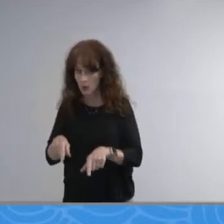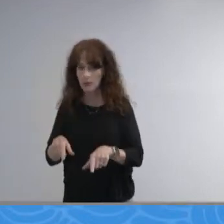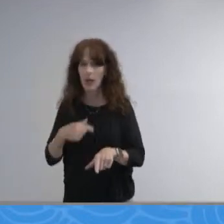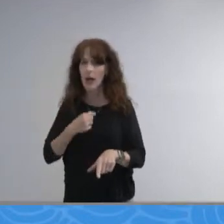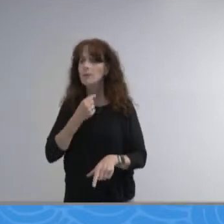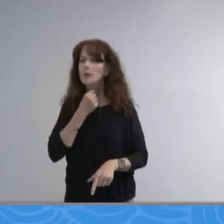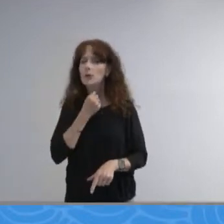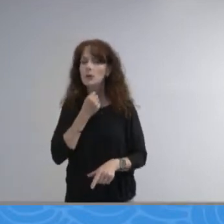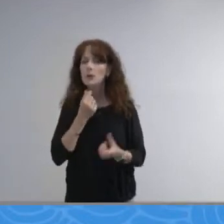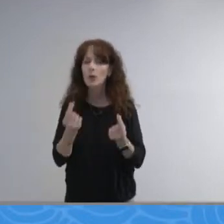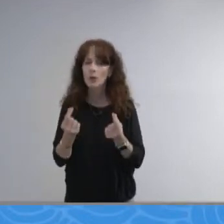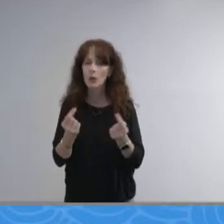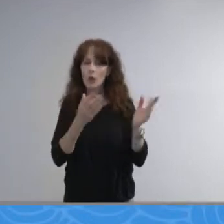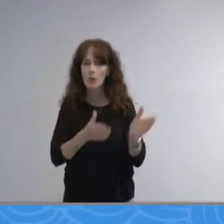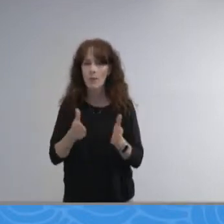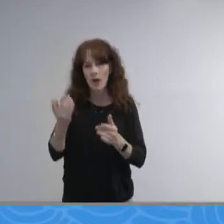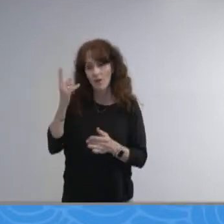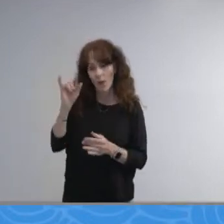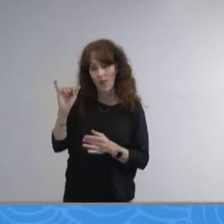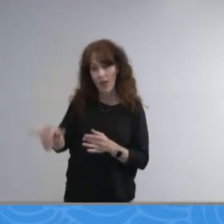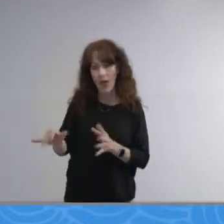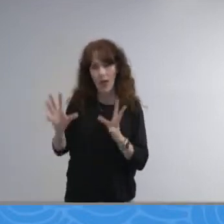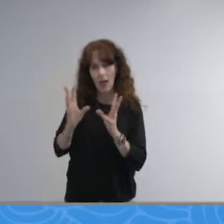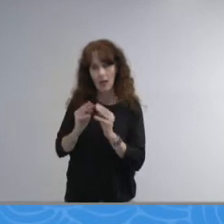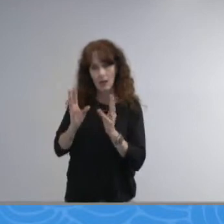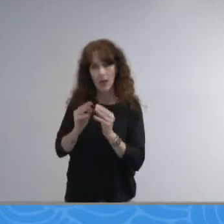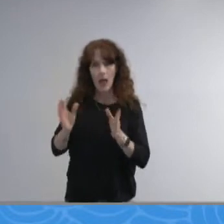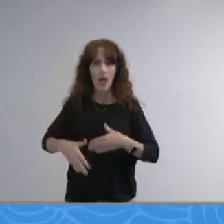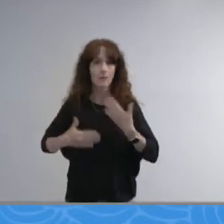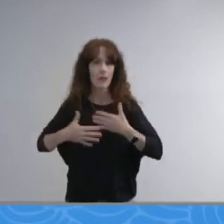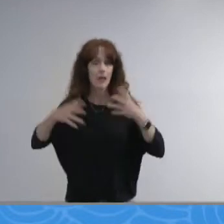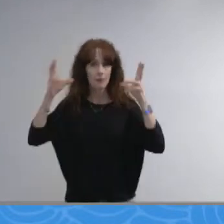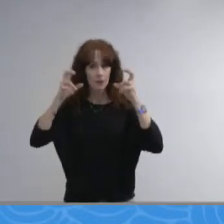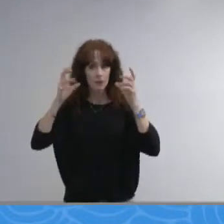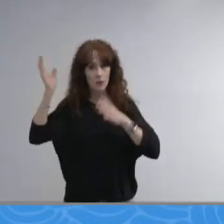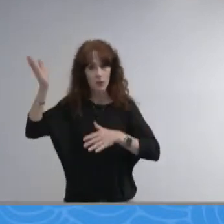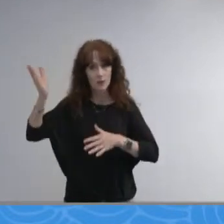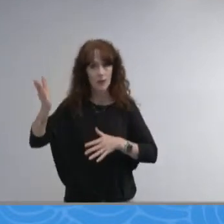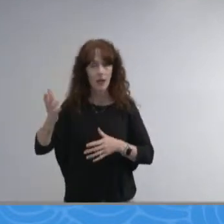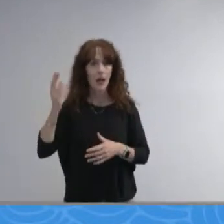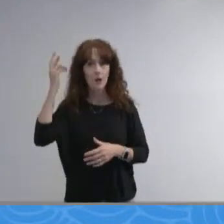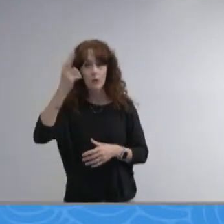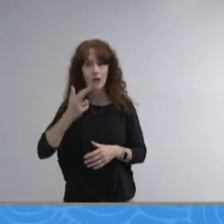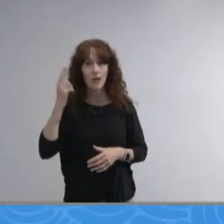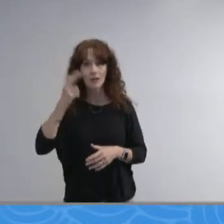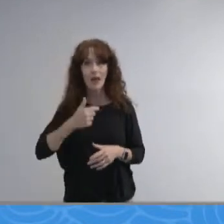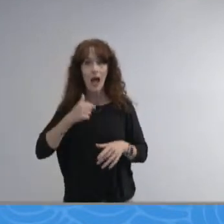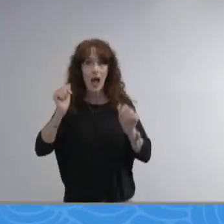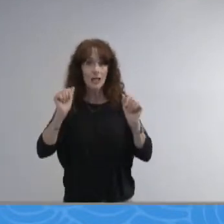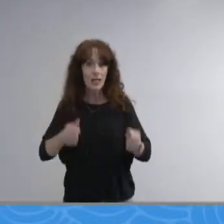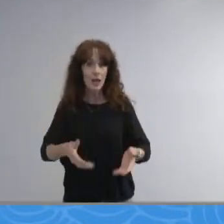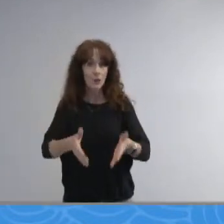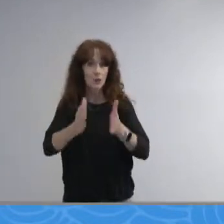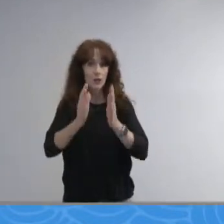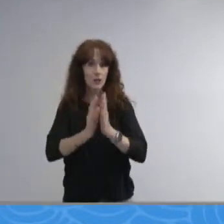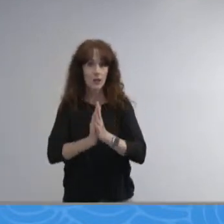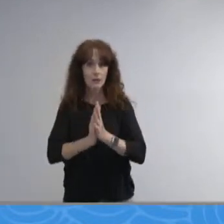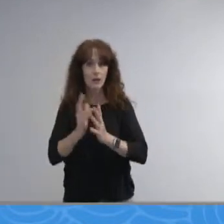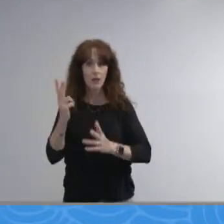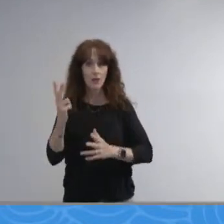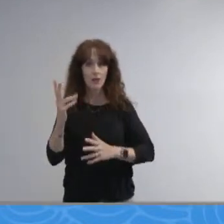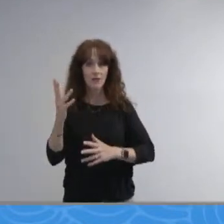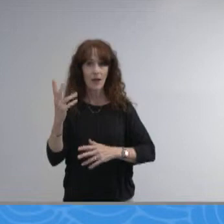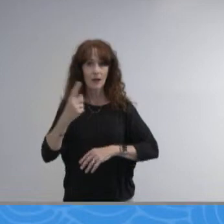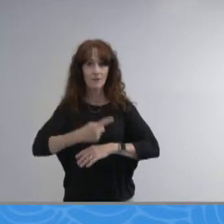I'm curious, what can I do to prepare for that? I'm glad I listened to your presentation because I didn't realize I can request this 3 to 5 days